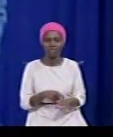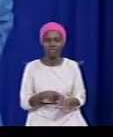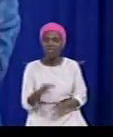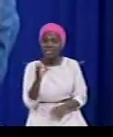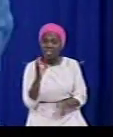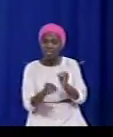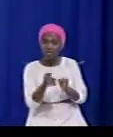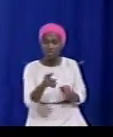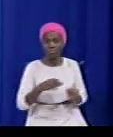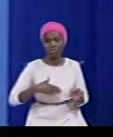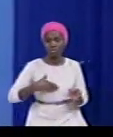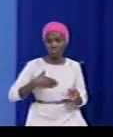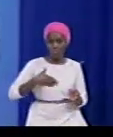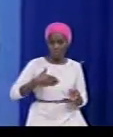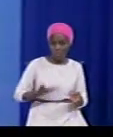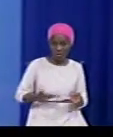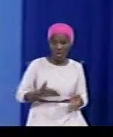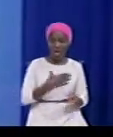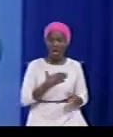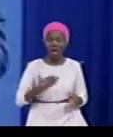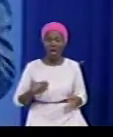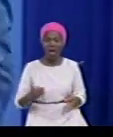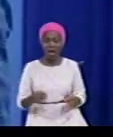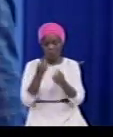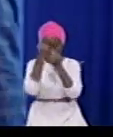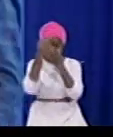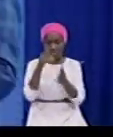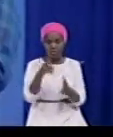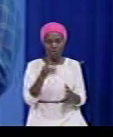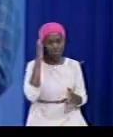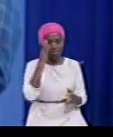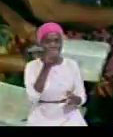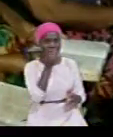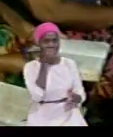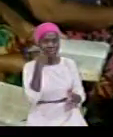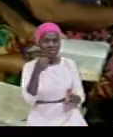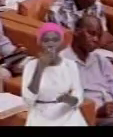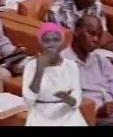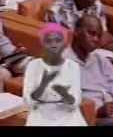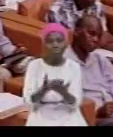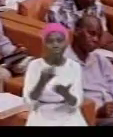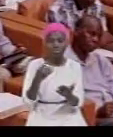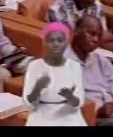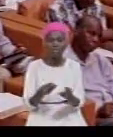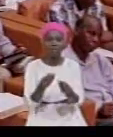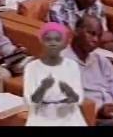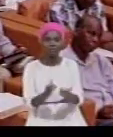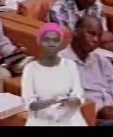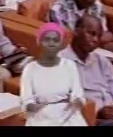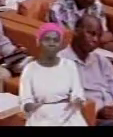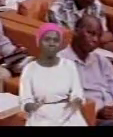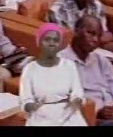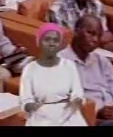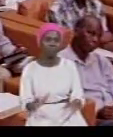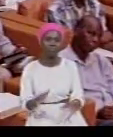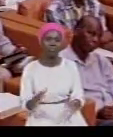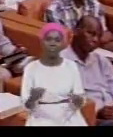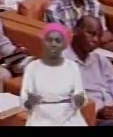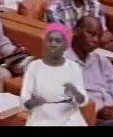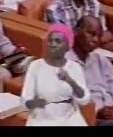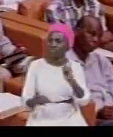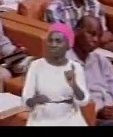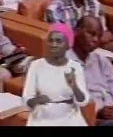and obedient, ye shall eat the good of the land. What if you are not willing? What if you